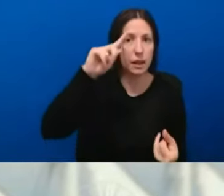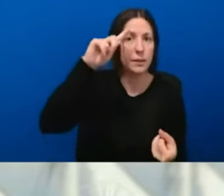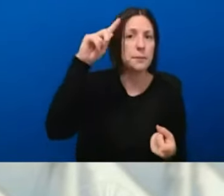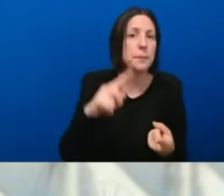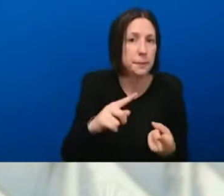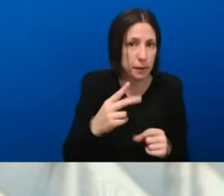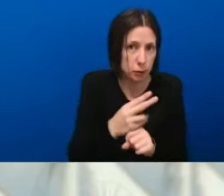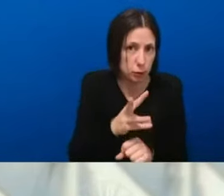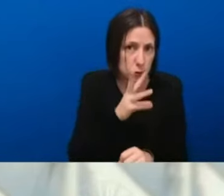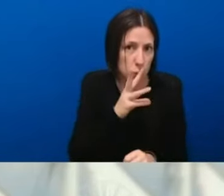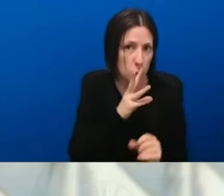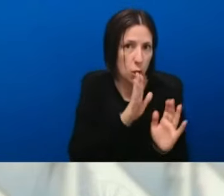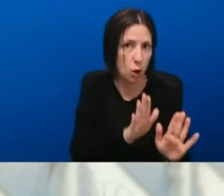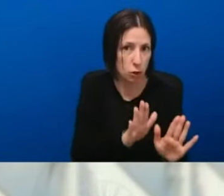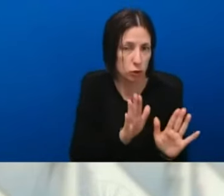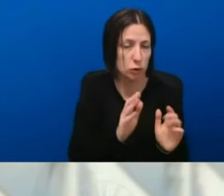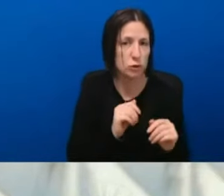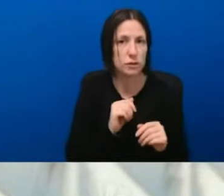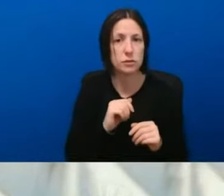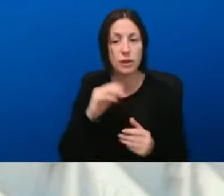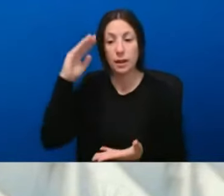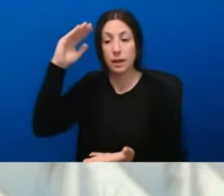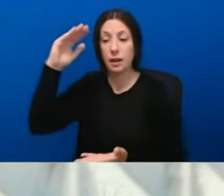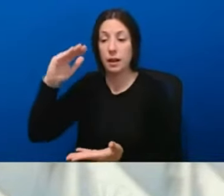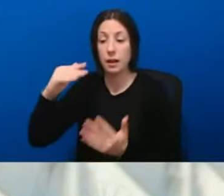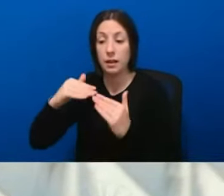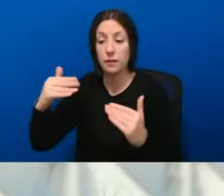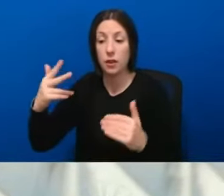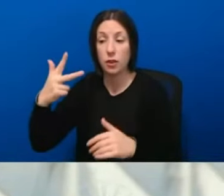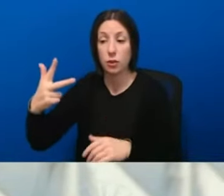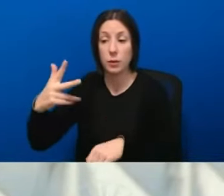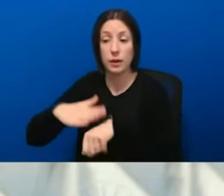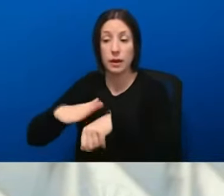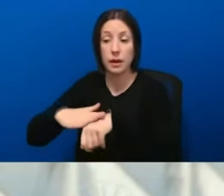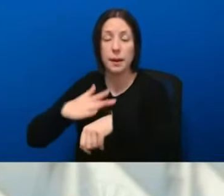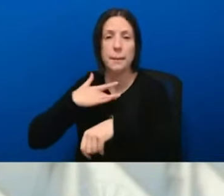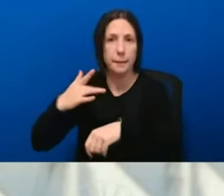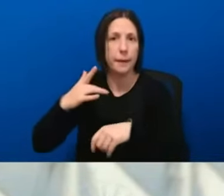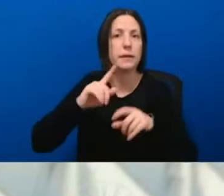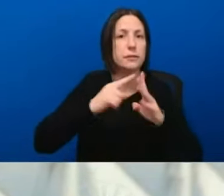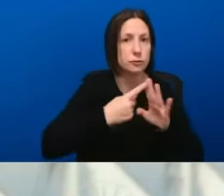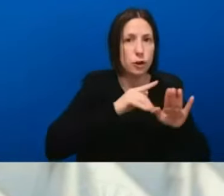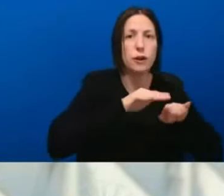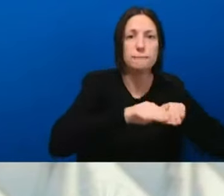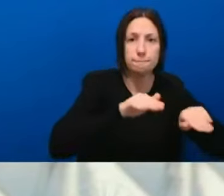voluntary reductions of water use. So there's a fairly,